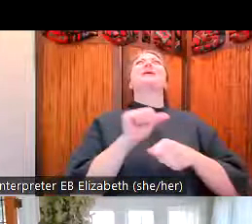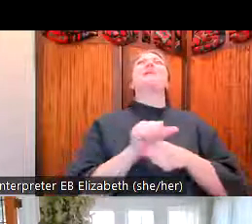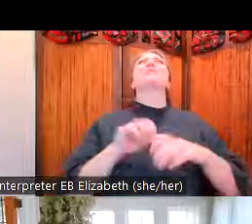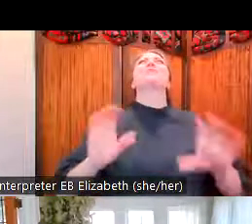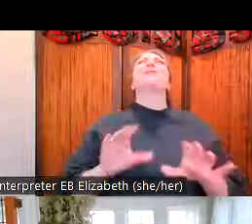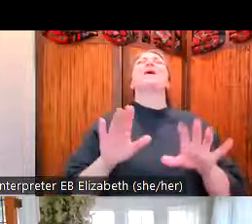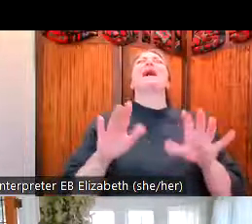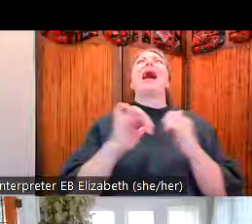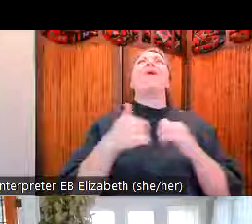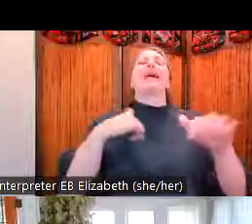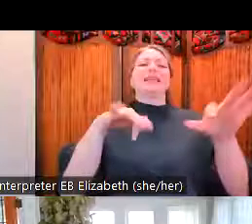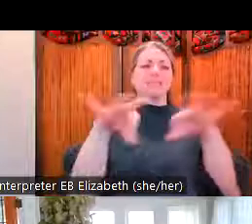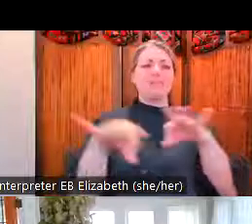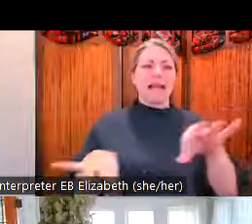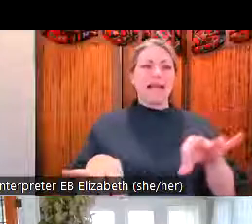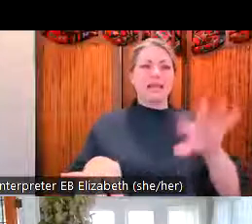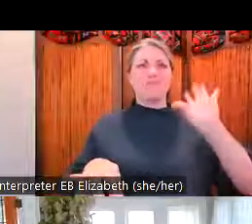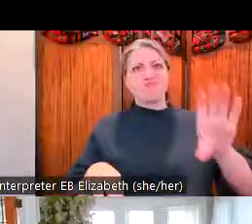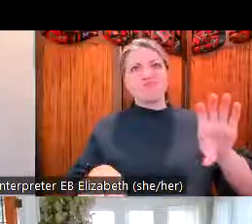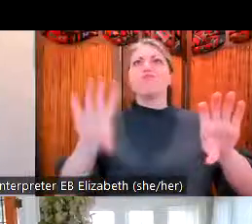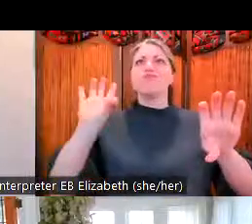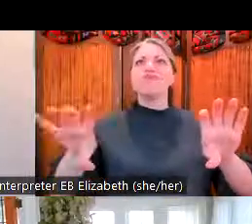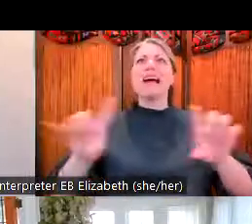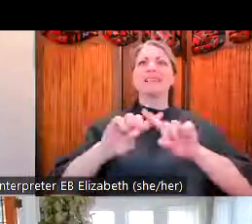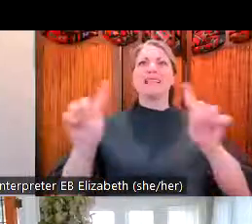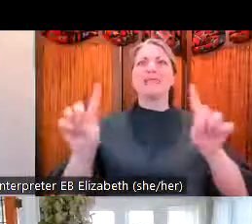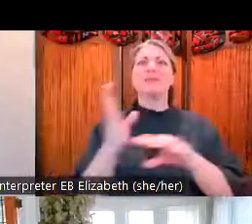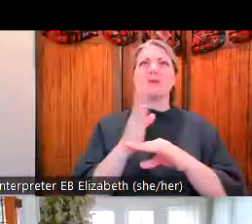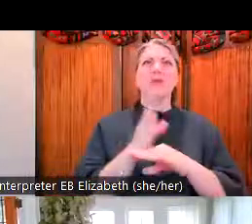I call like the flavors that help differentiate between ADHD and